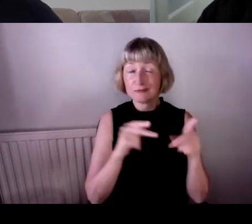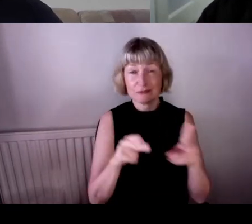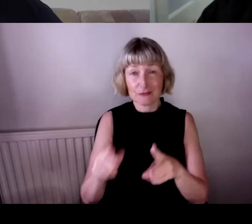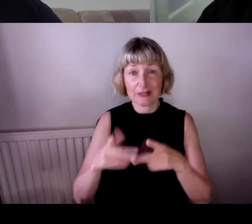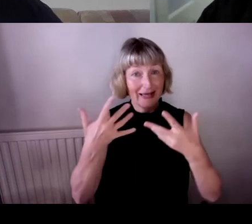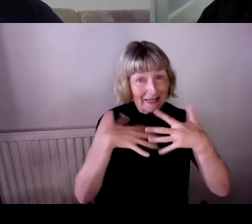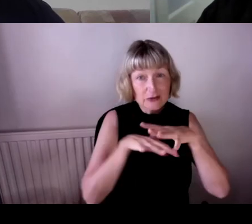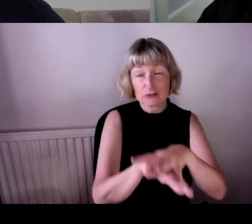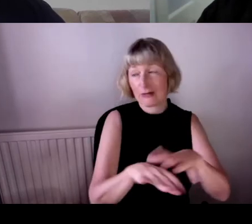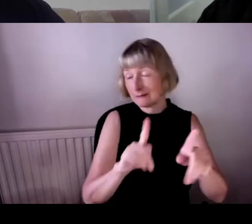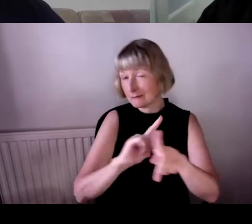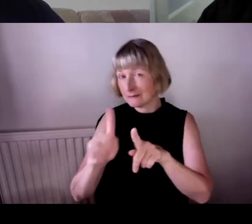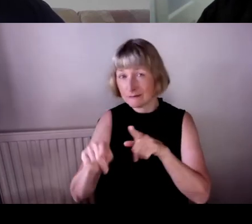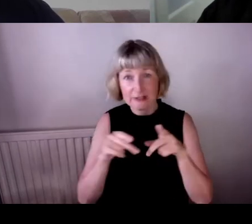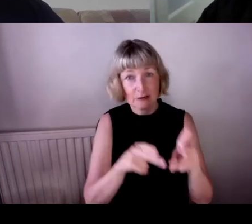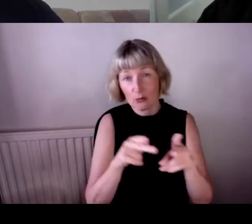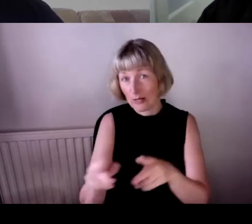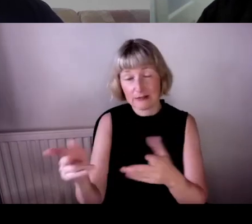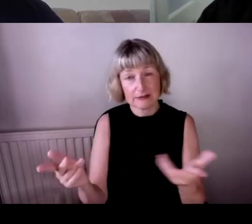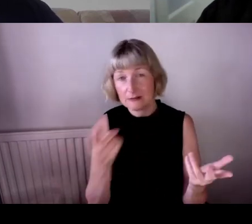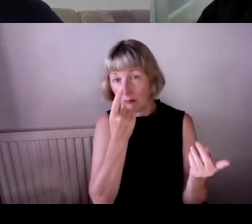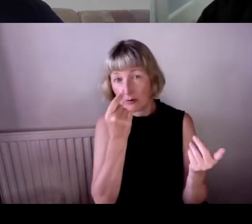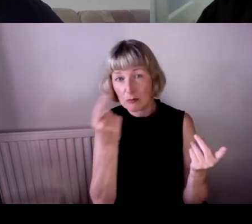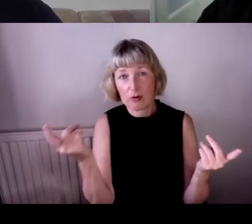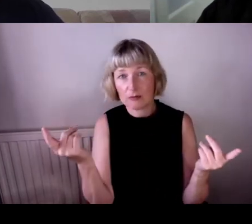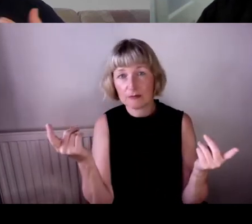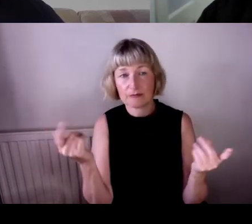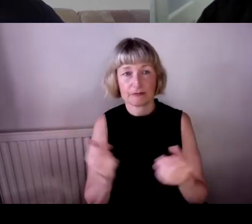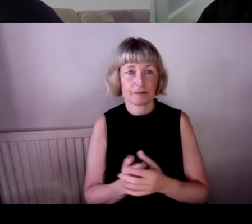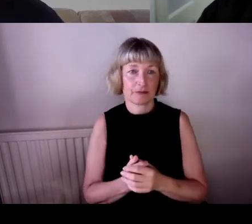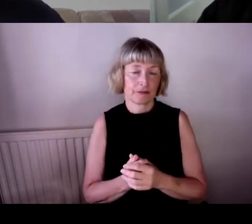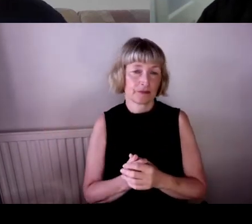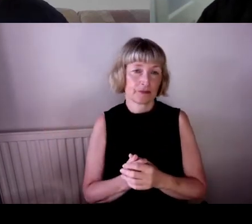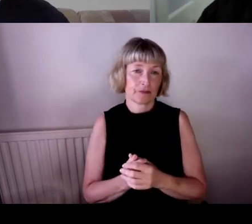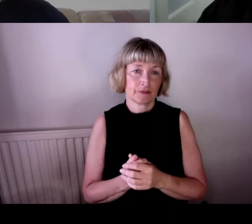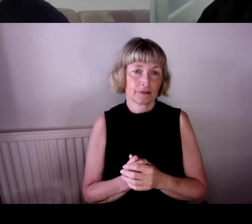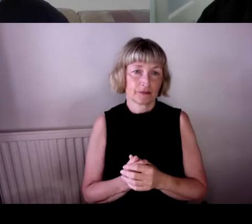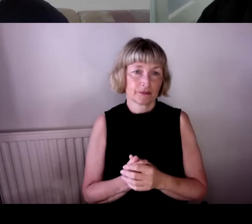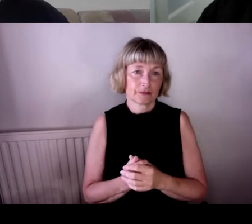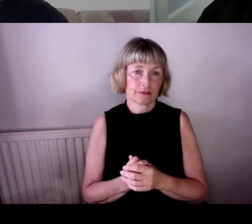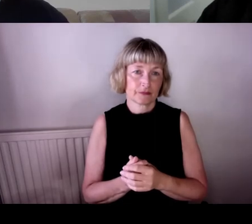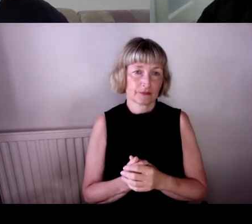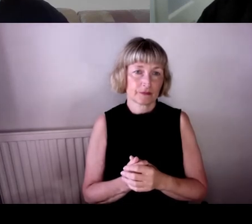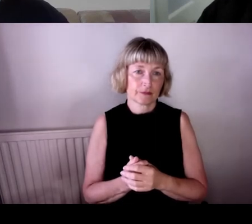integrate it in different ways. There have been people who have, for example, put